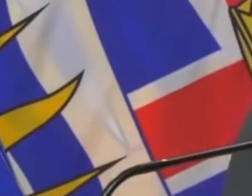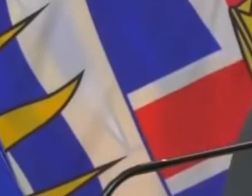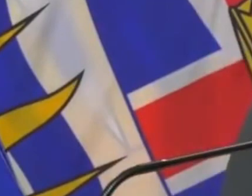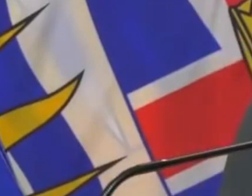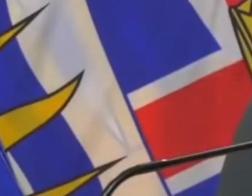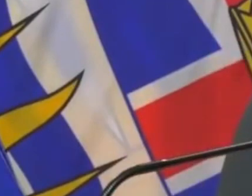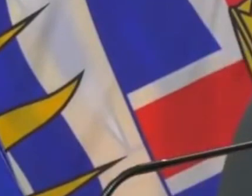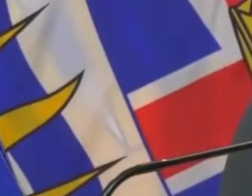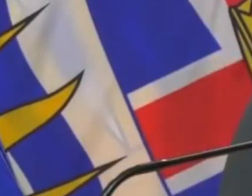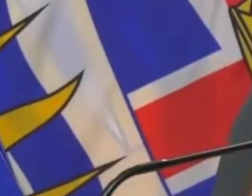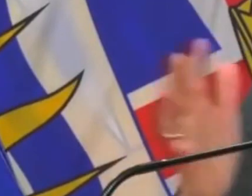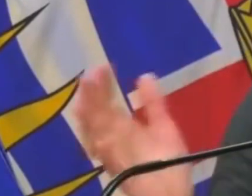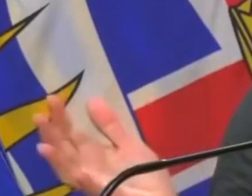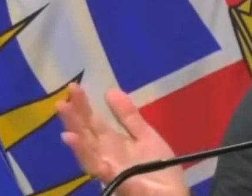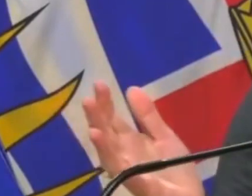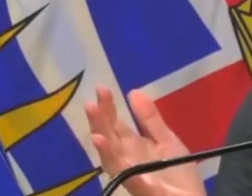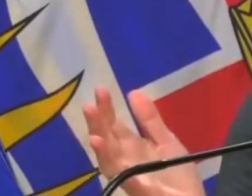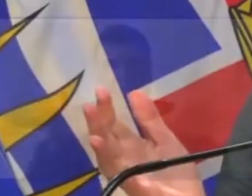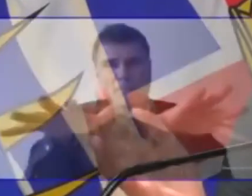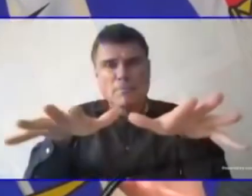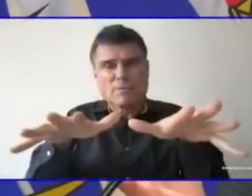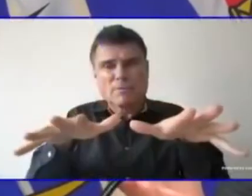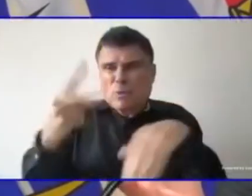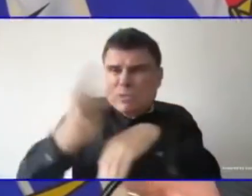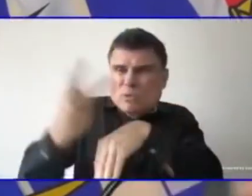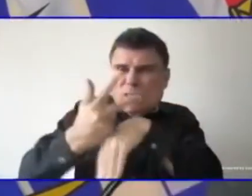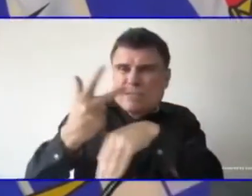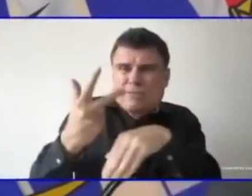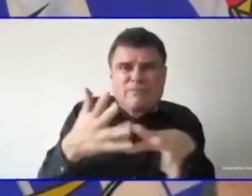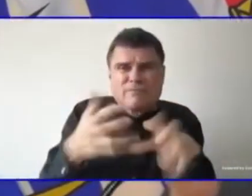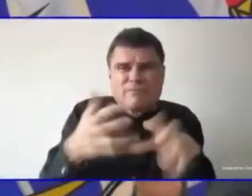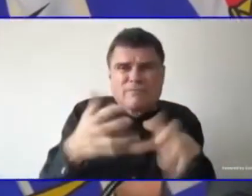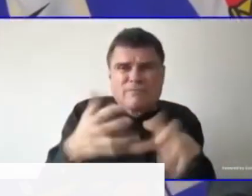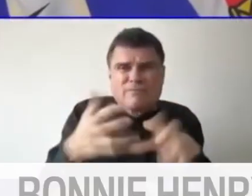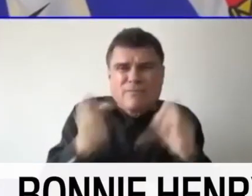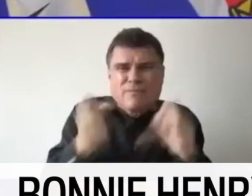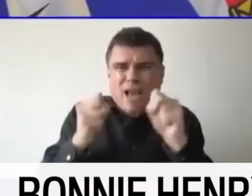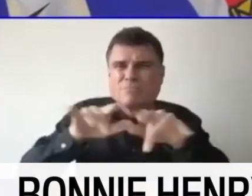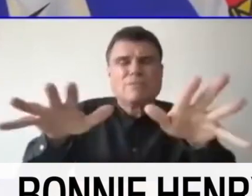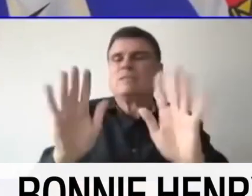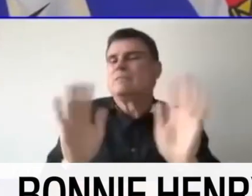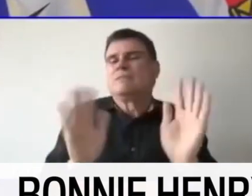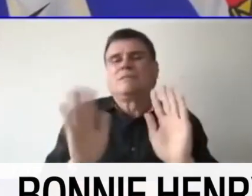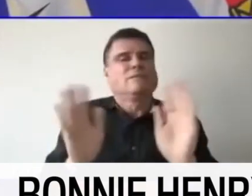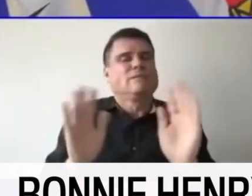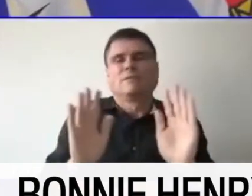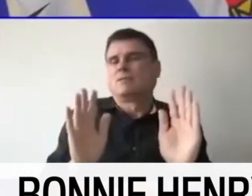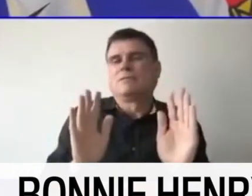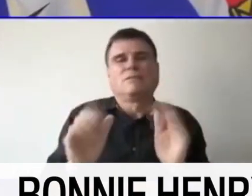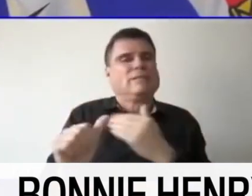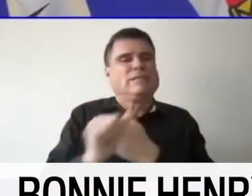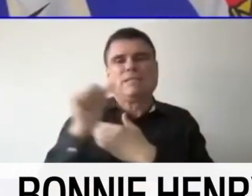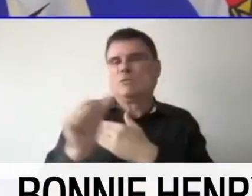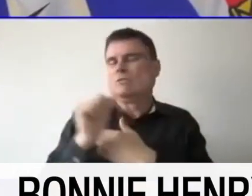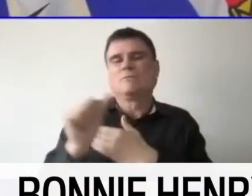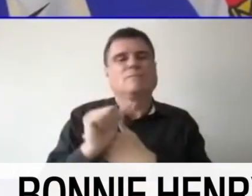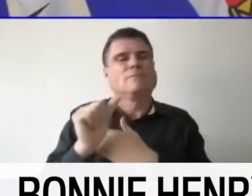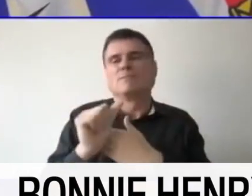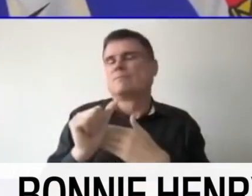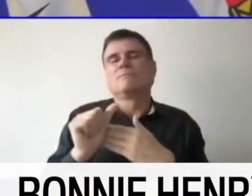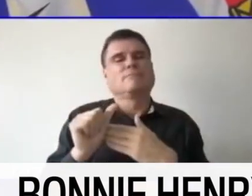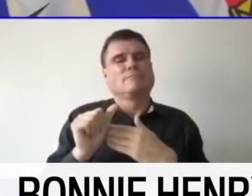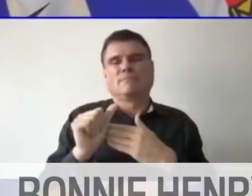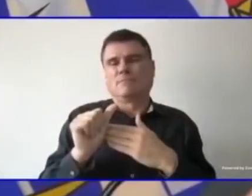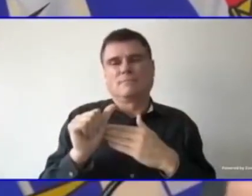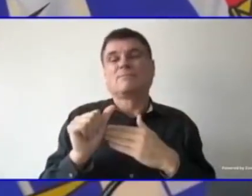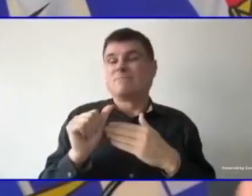It's really important right now that all of us pay attention to this. This virus is spreading. It's spreading in all of us. And